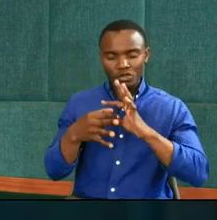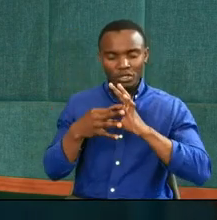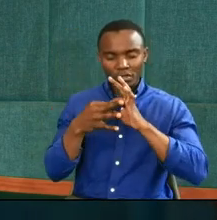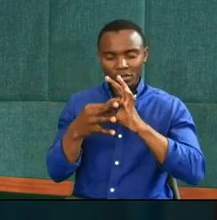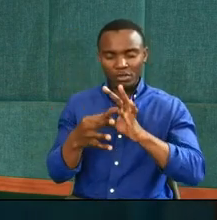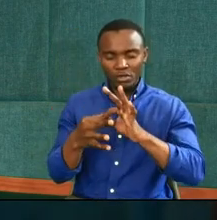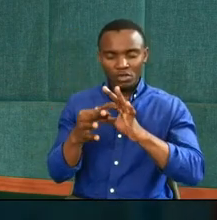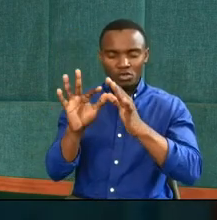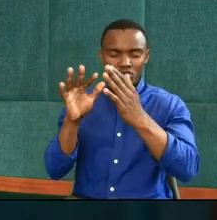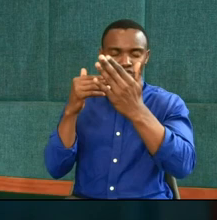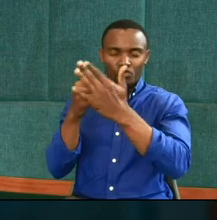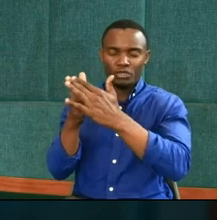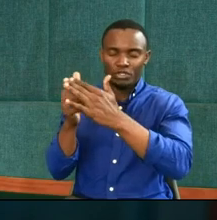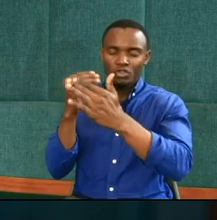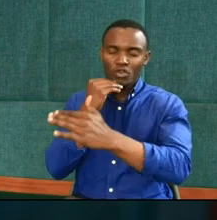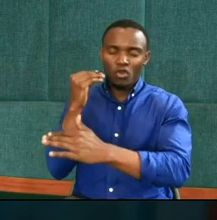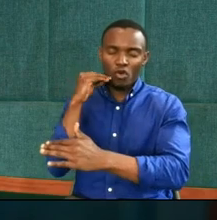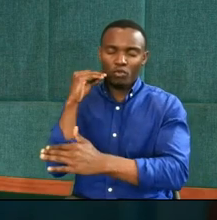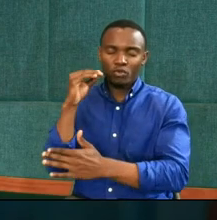home to glory.